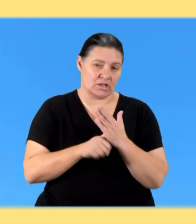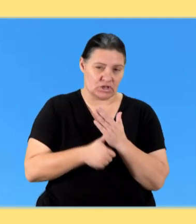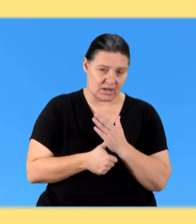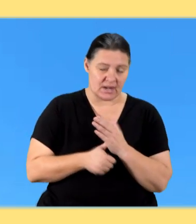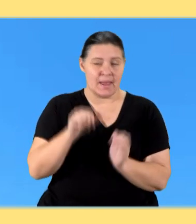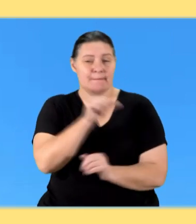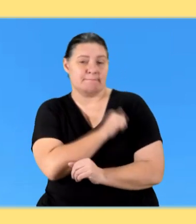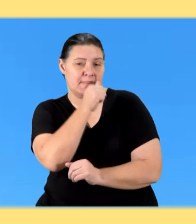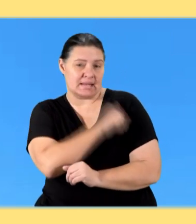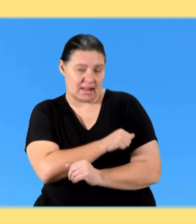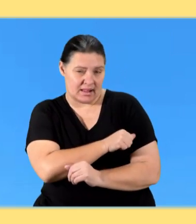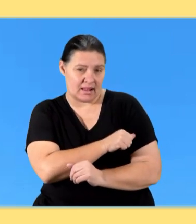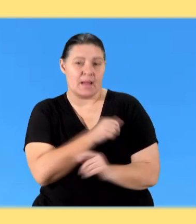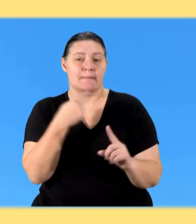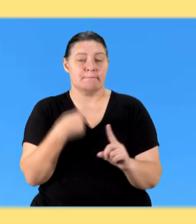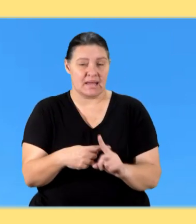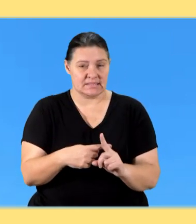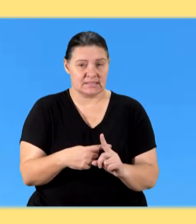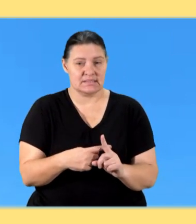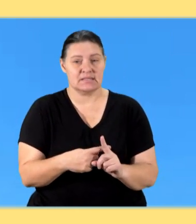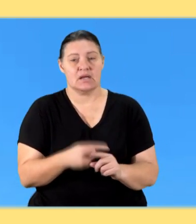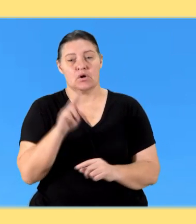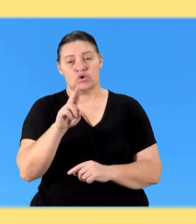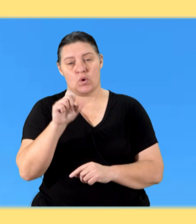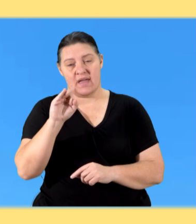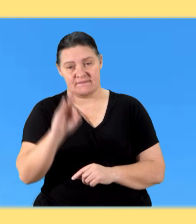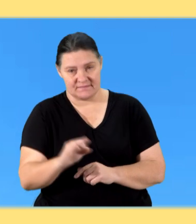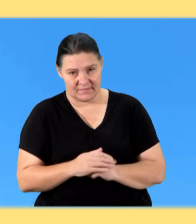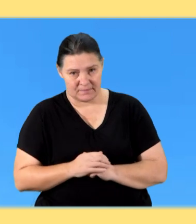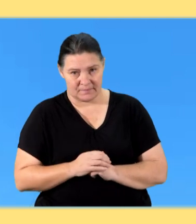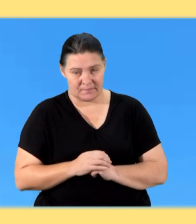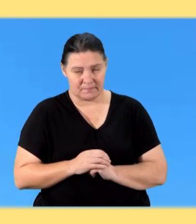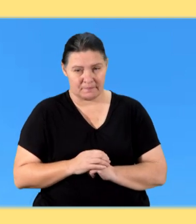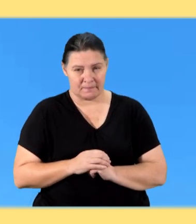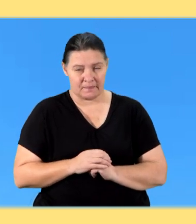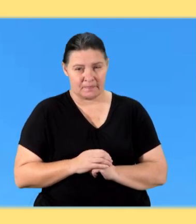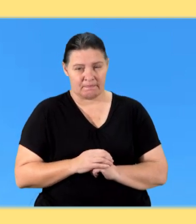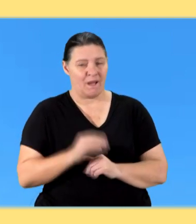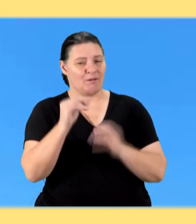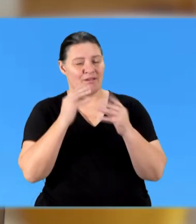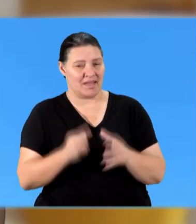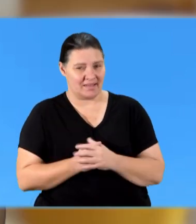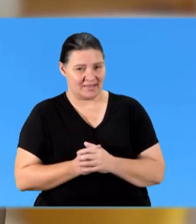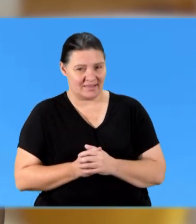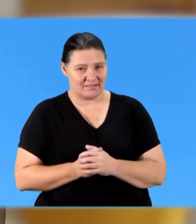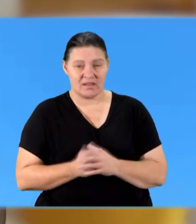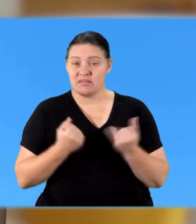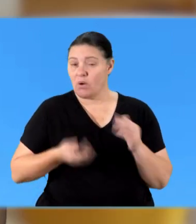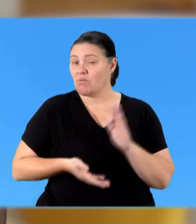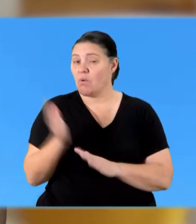is your pension fund, medical aid, as well as your UIF.